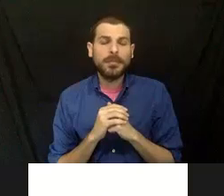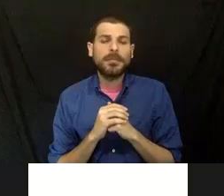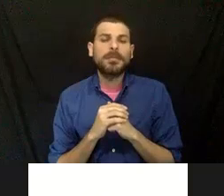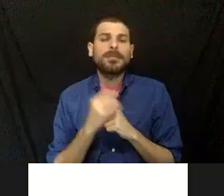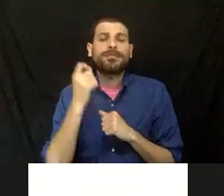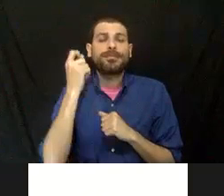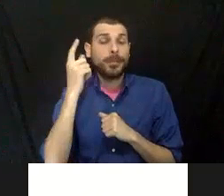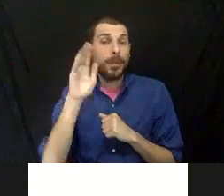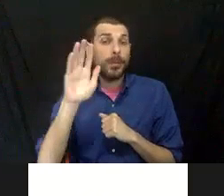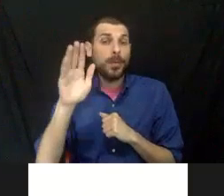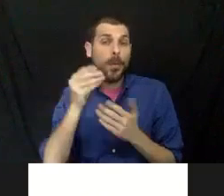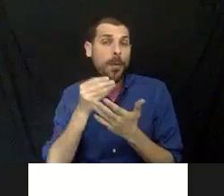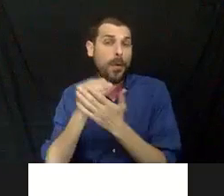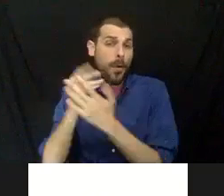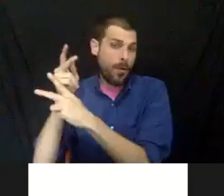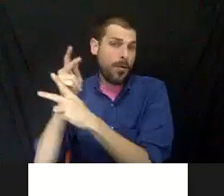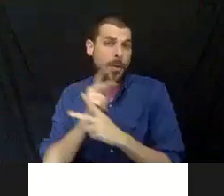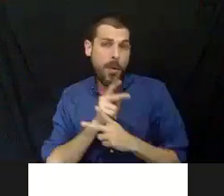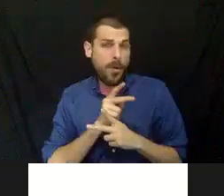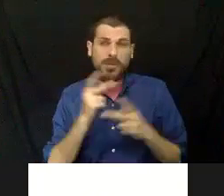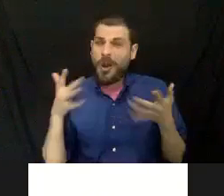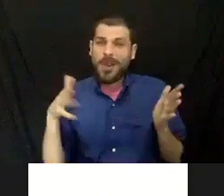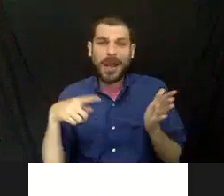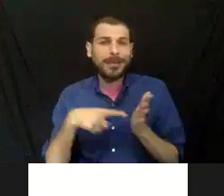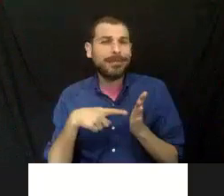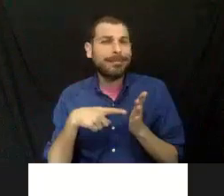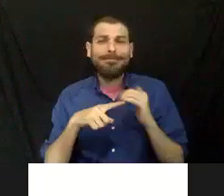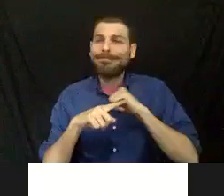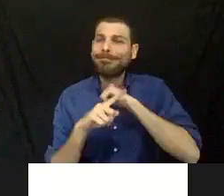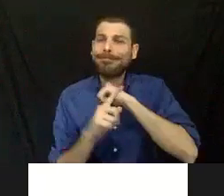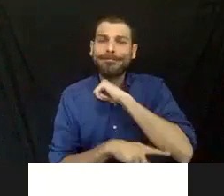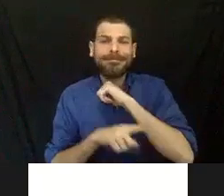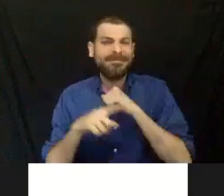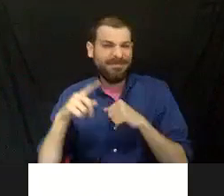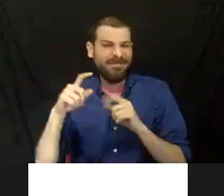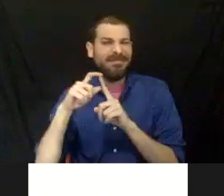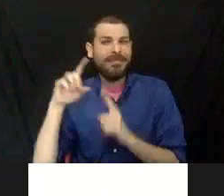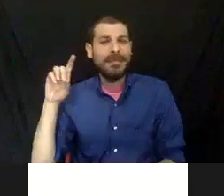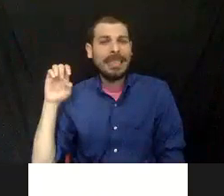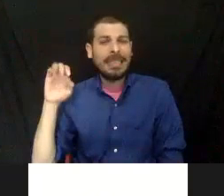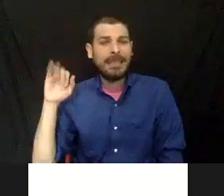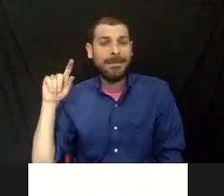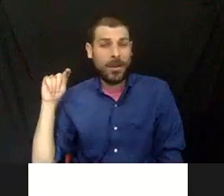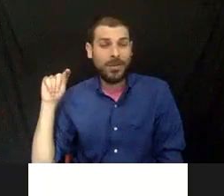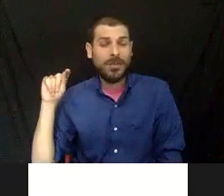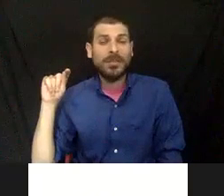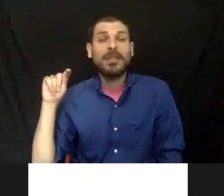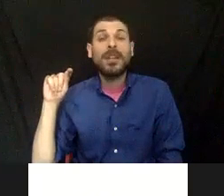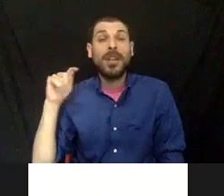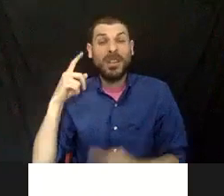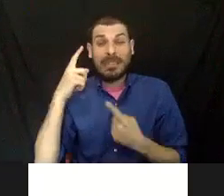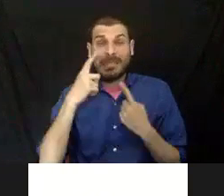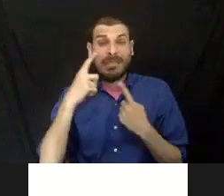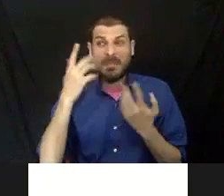you're already past due, you're in default, and worried about being garnished,